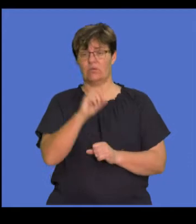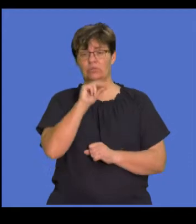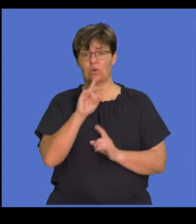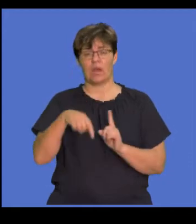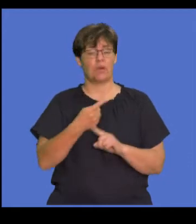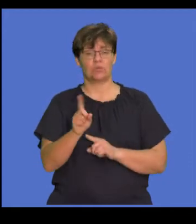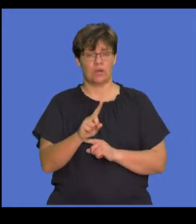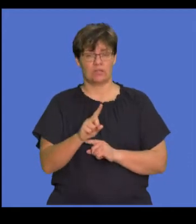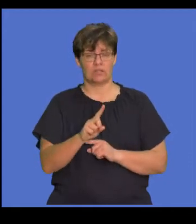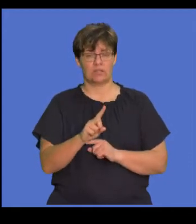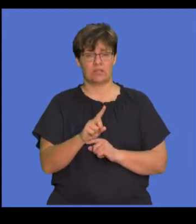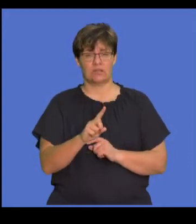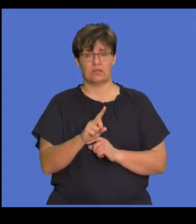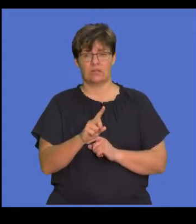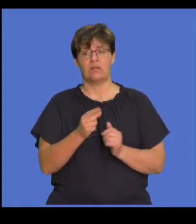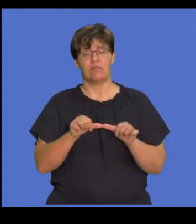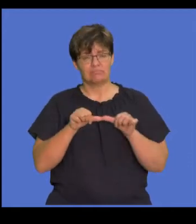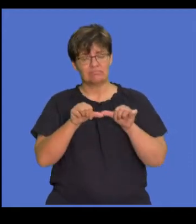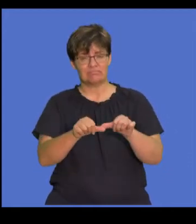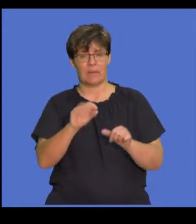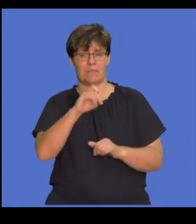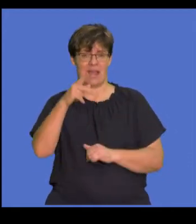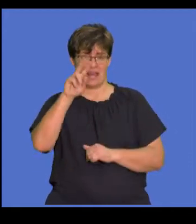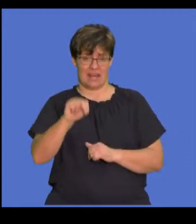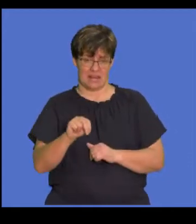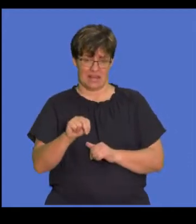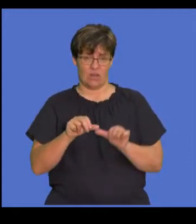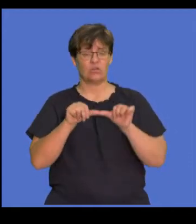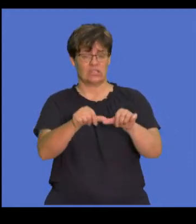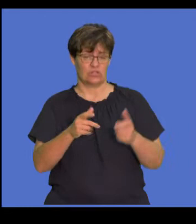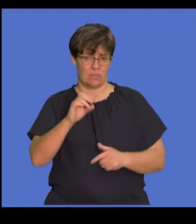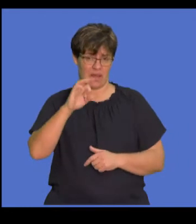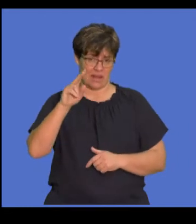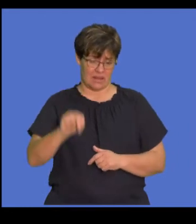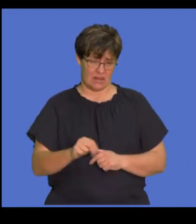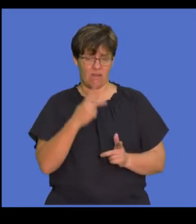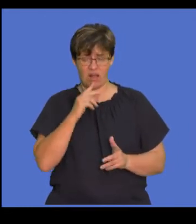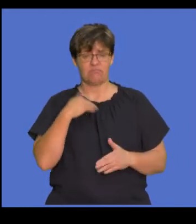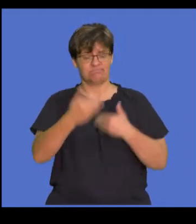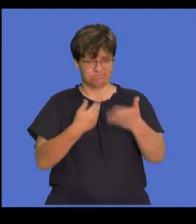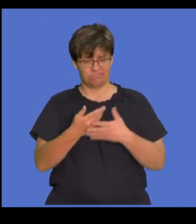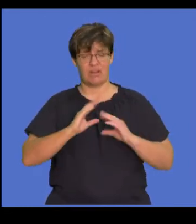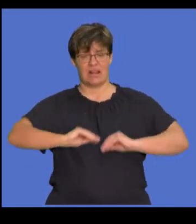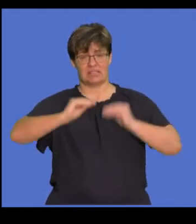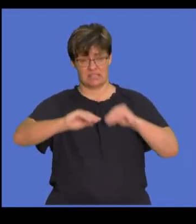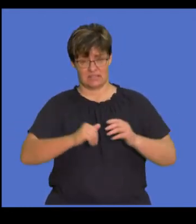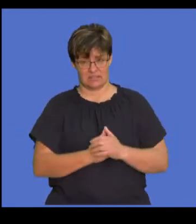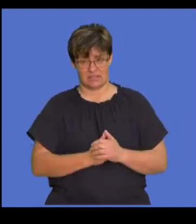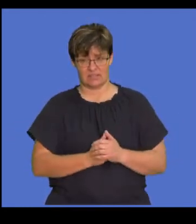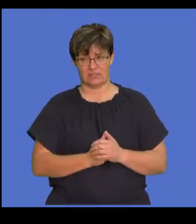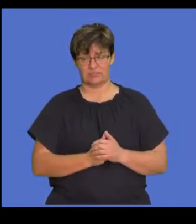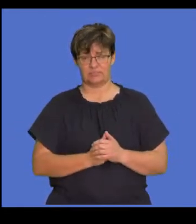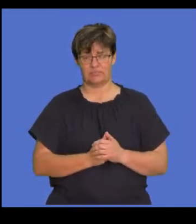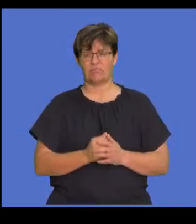about the concept of a Cartesian plane. But we'll look at that as we are progressing with our lessons. Now,